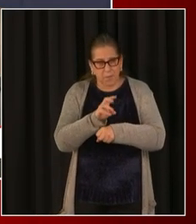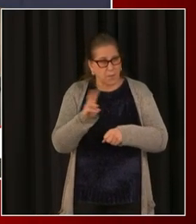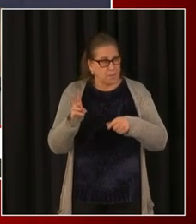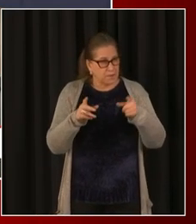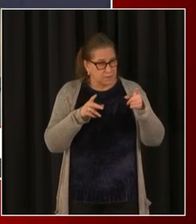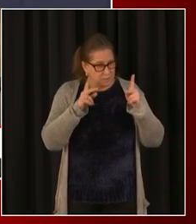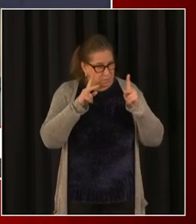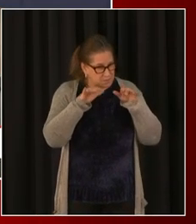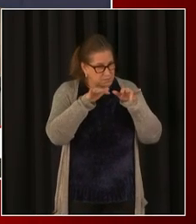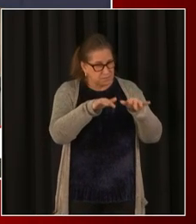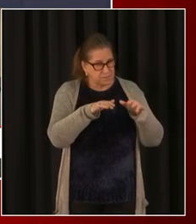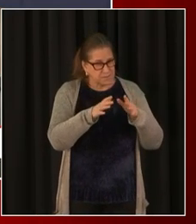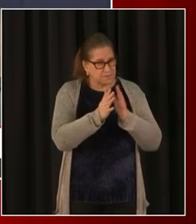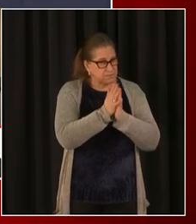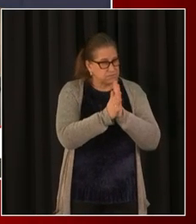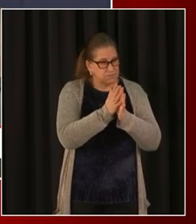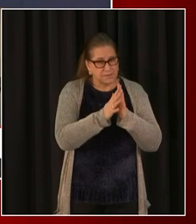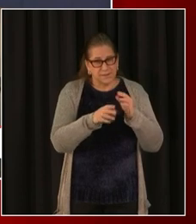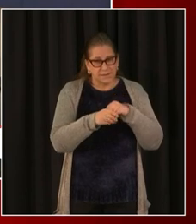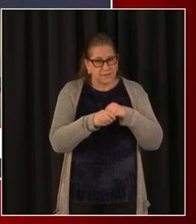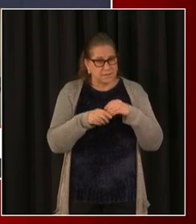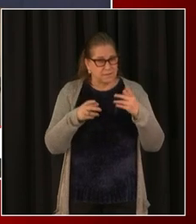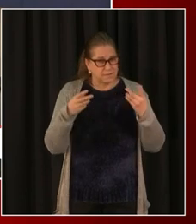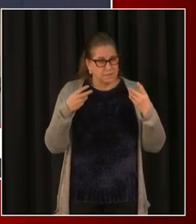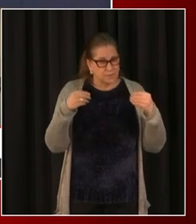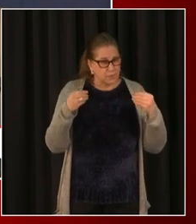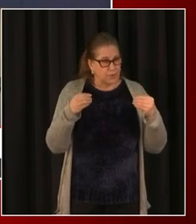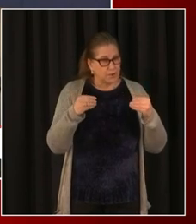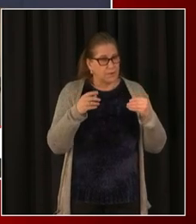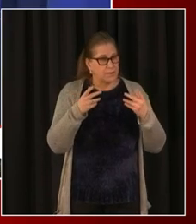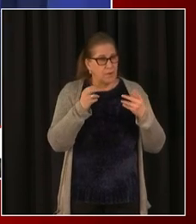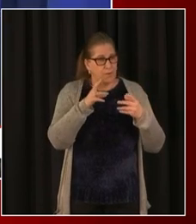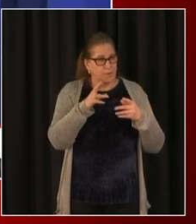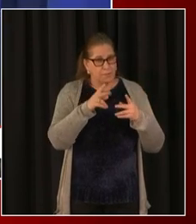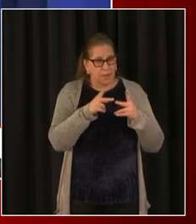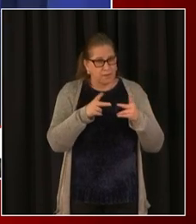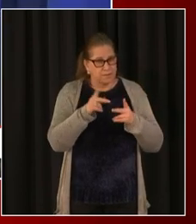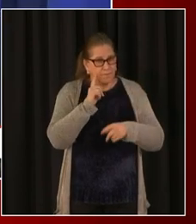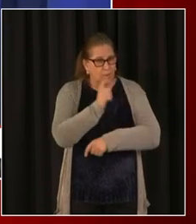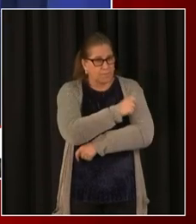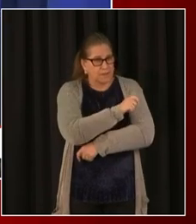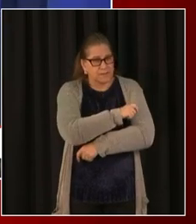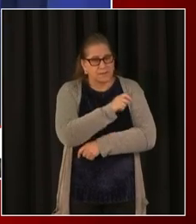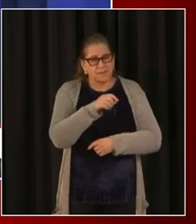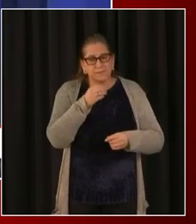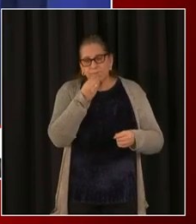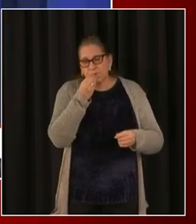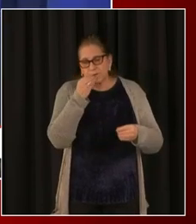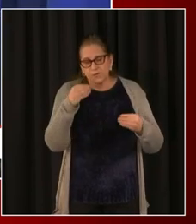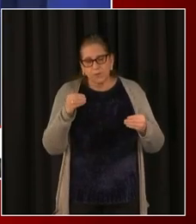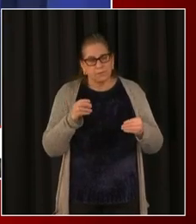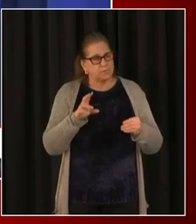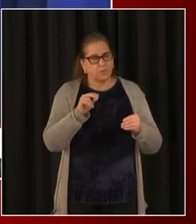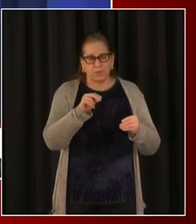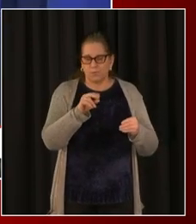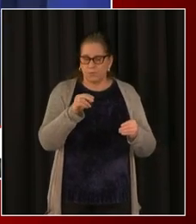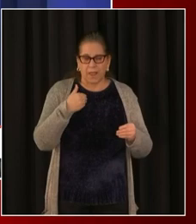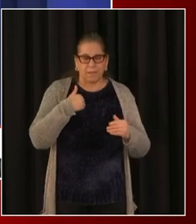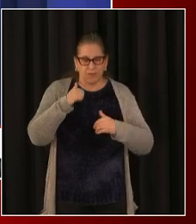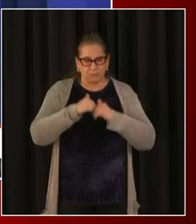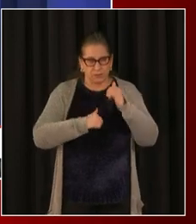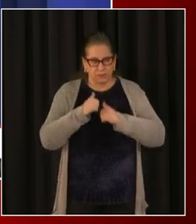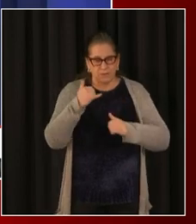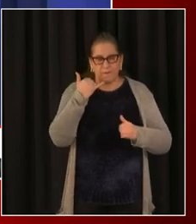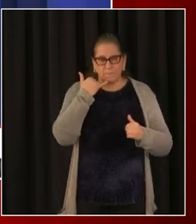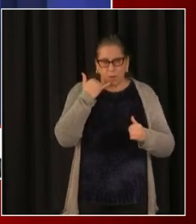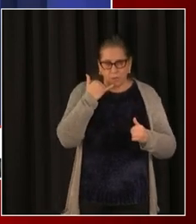We don't. Okay. As you know, we have an appointment structure. We have a phone line to be able to assist